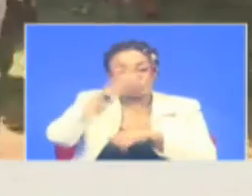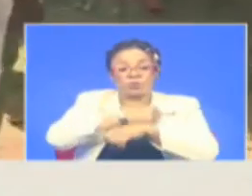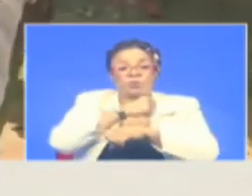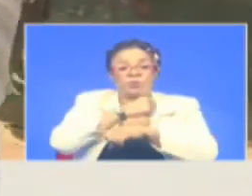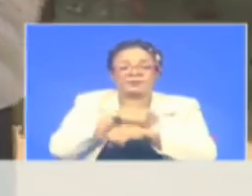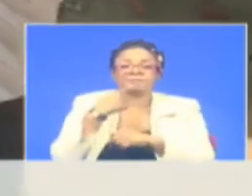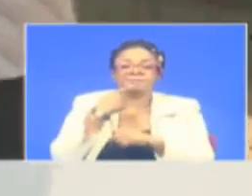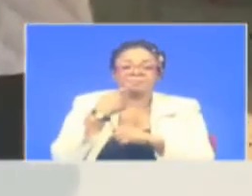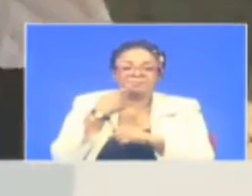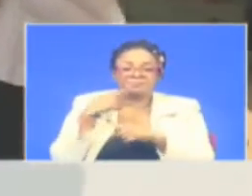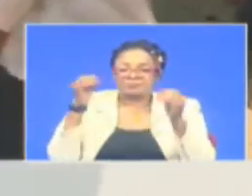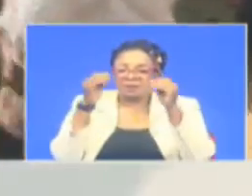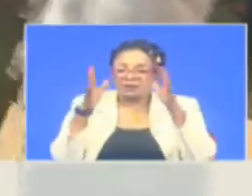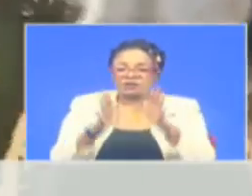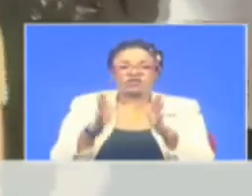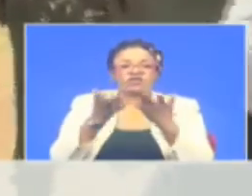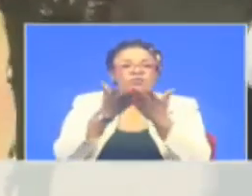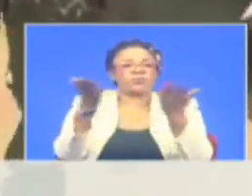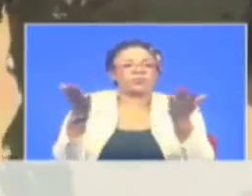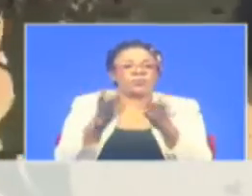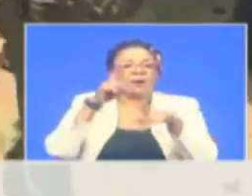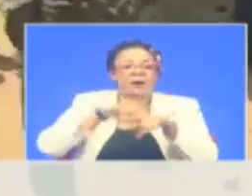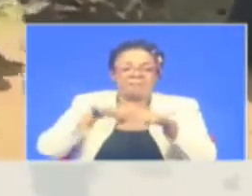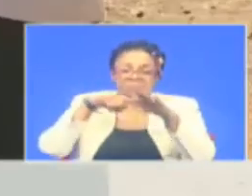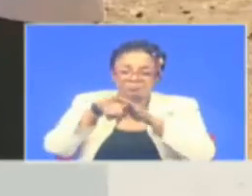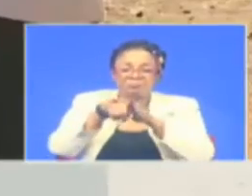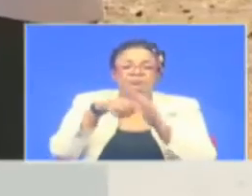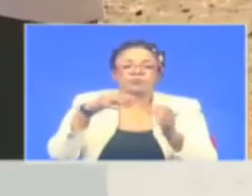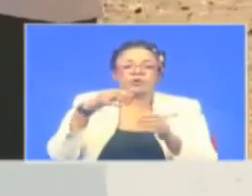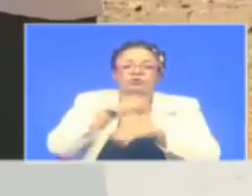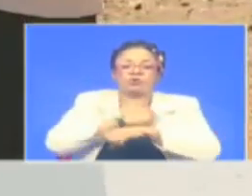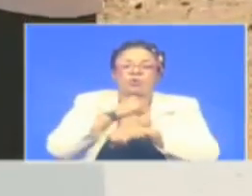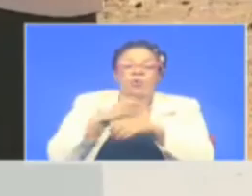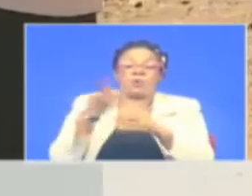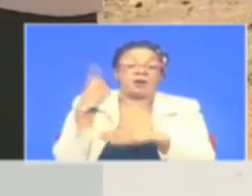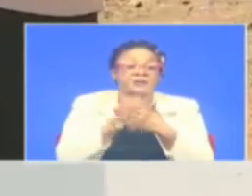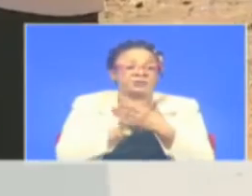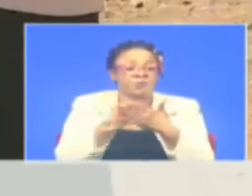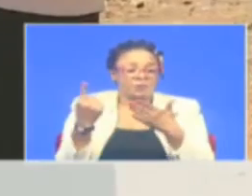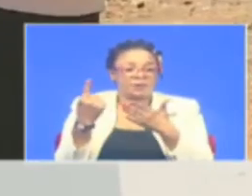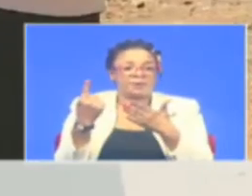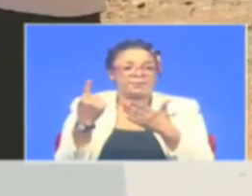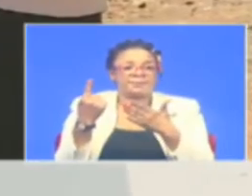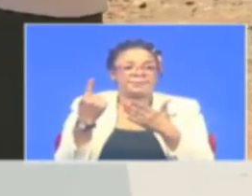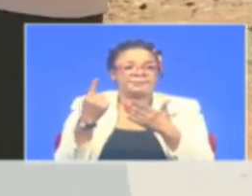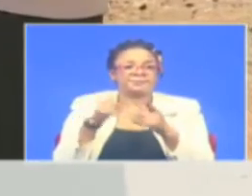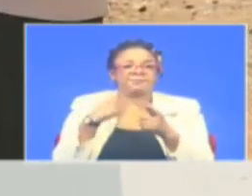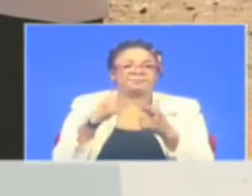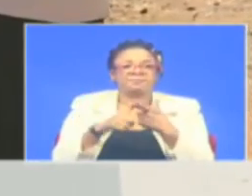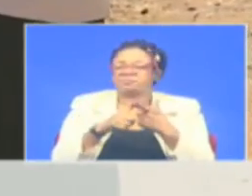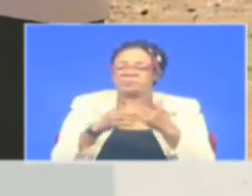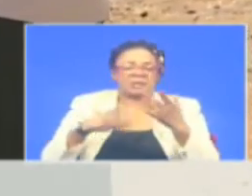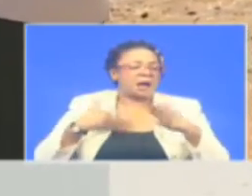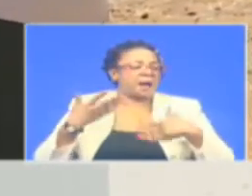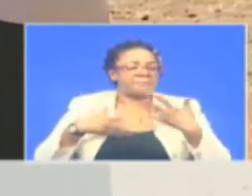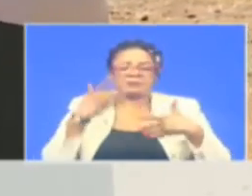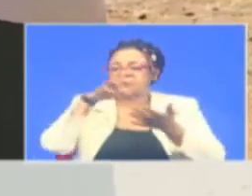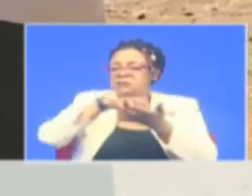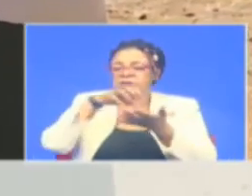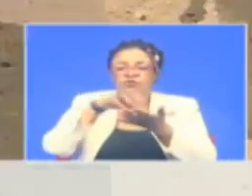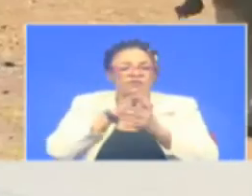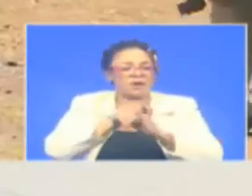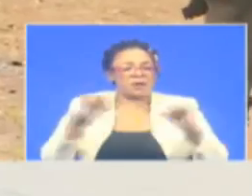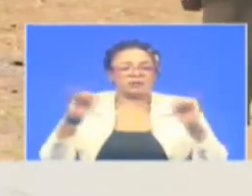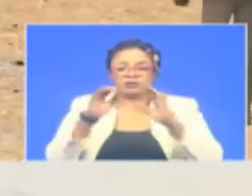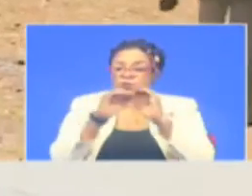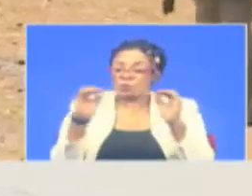the school an earful when he visited the school last week and was rather unimpressed with the state of hygiene. Magoha